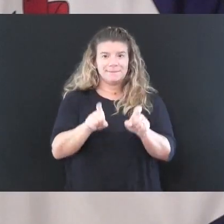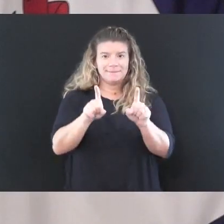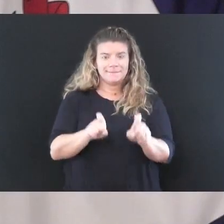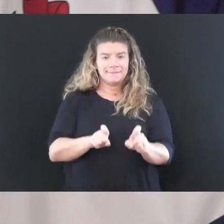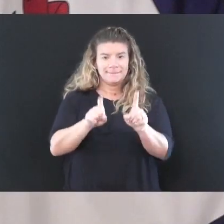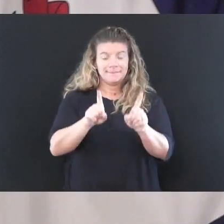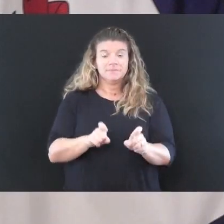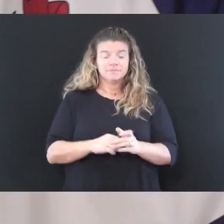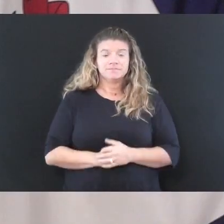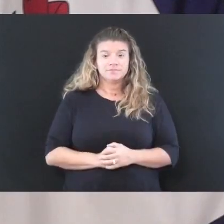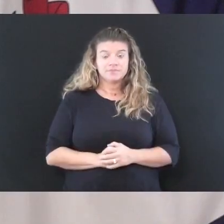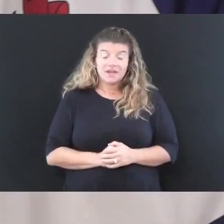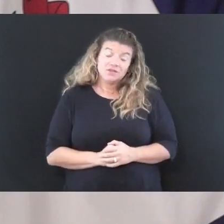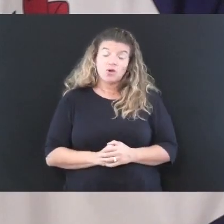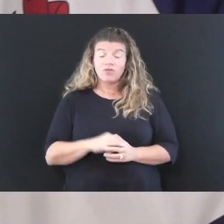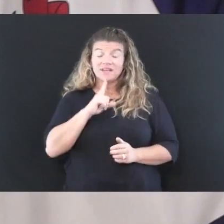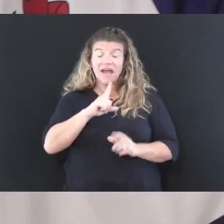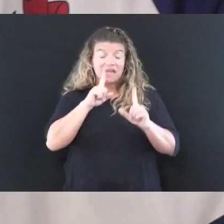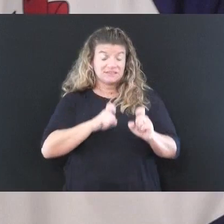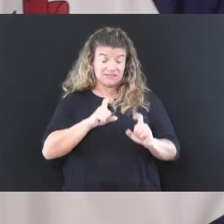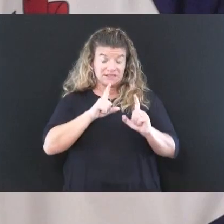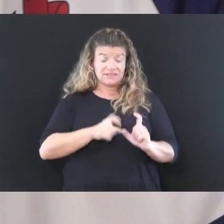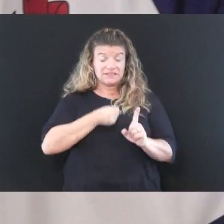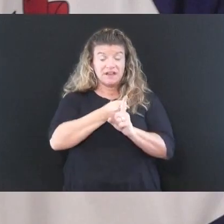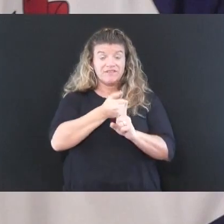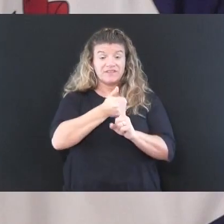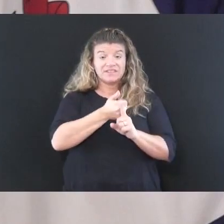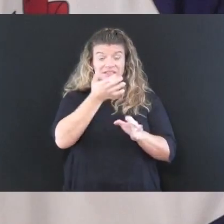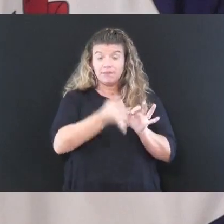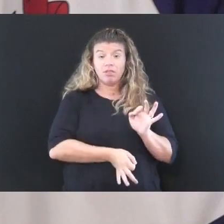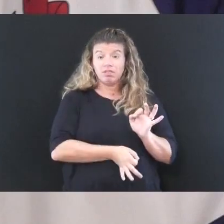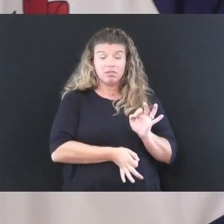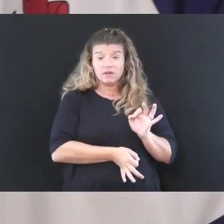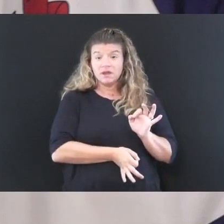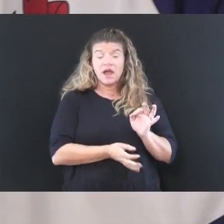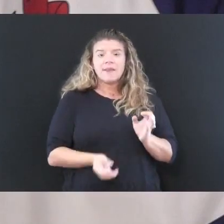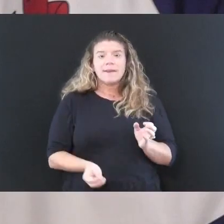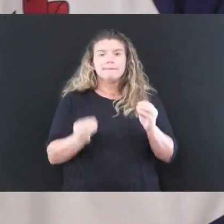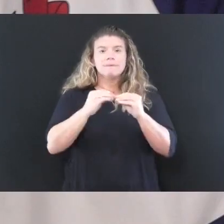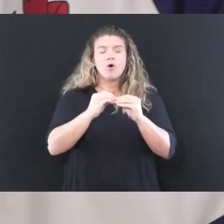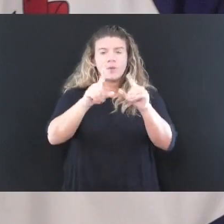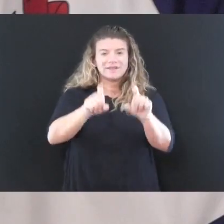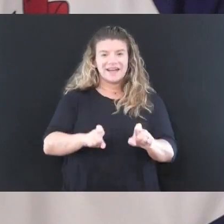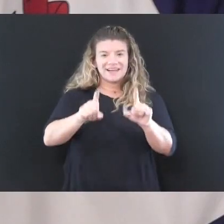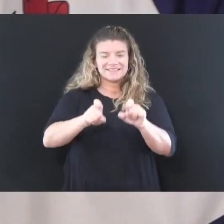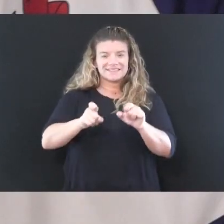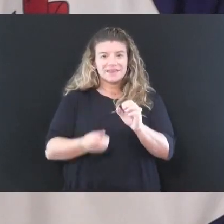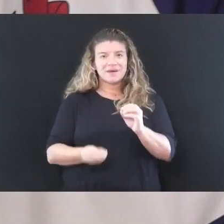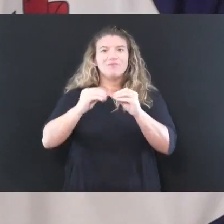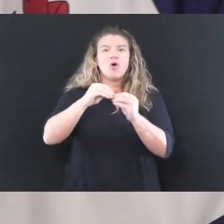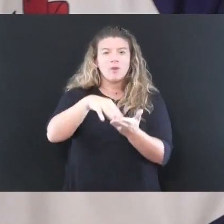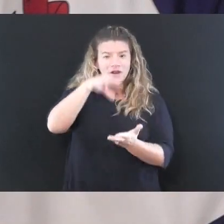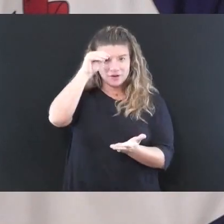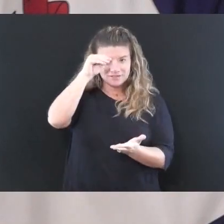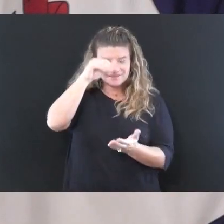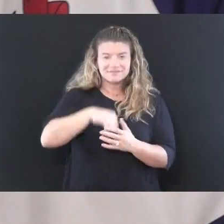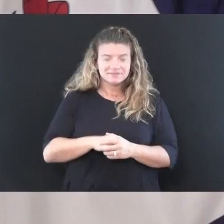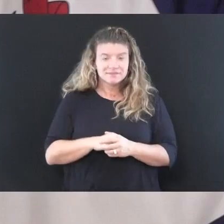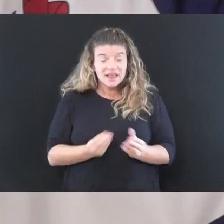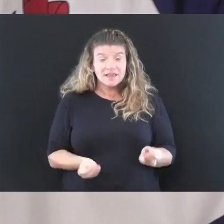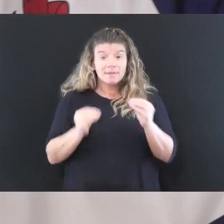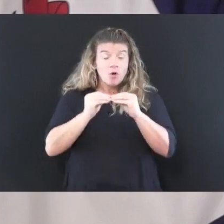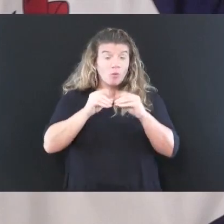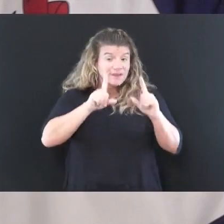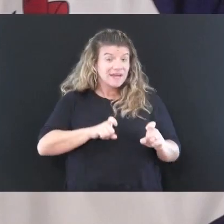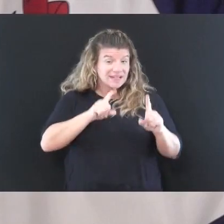bottom line of the test is just as simple can be. The more we test, the more we learn. The more we test,